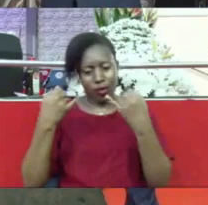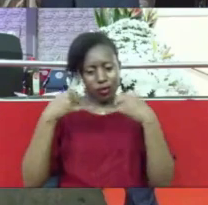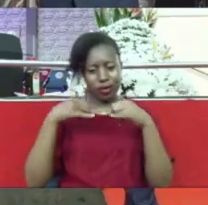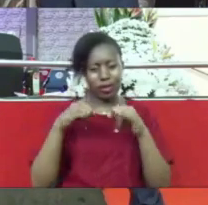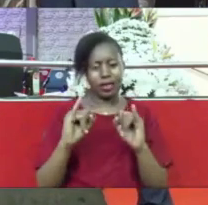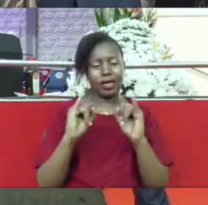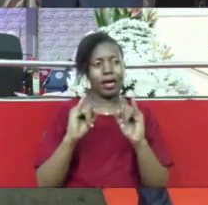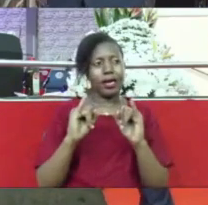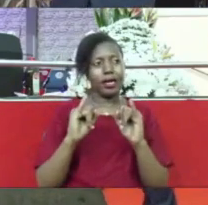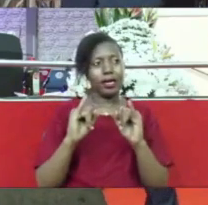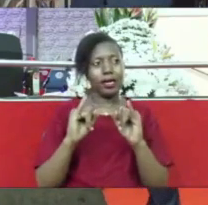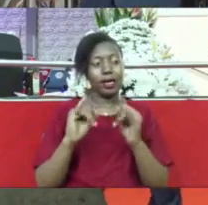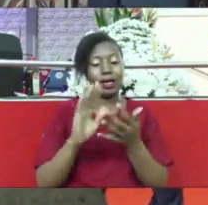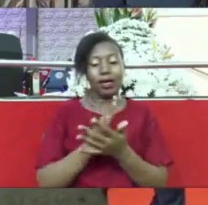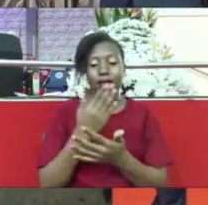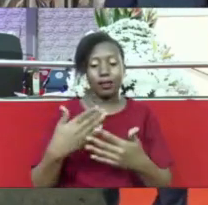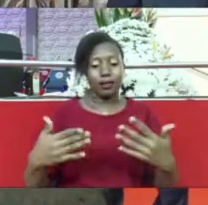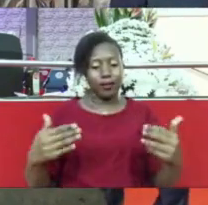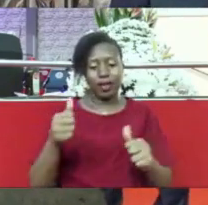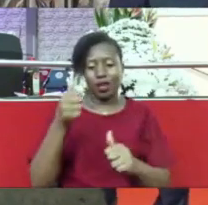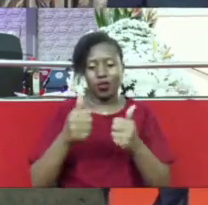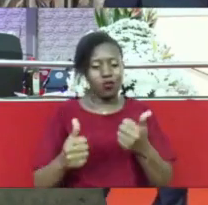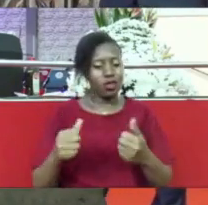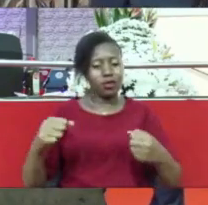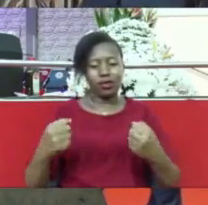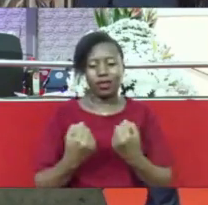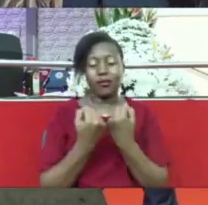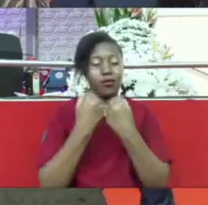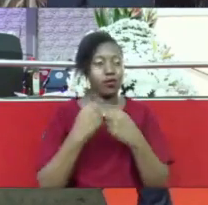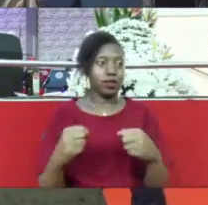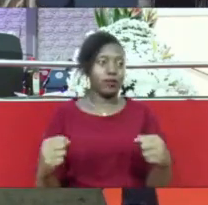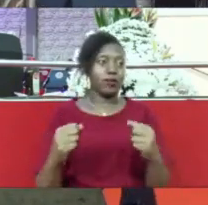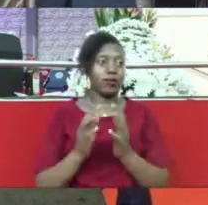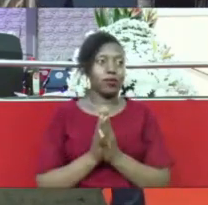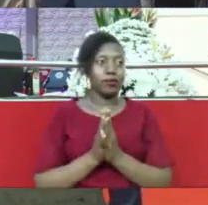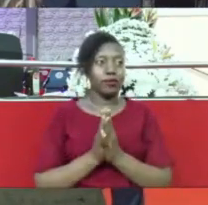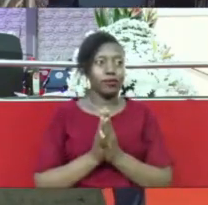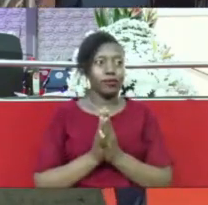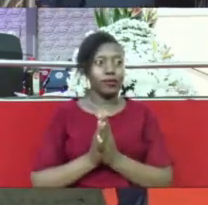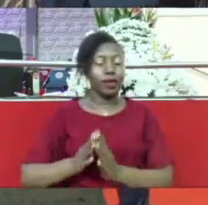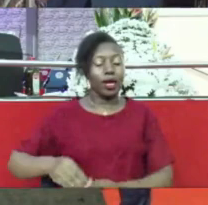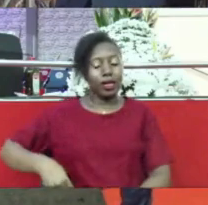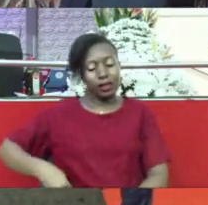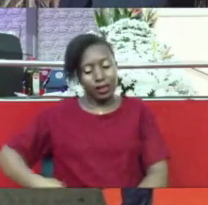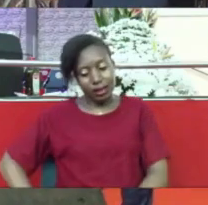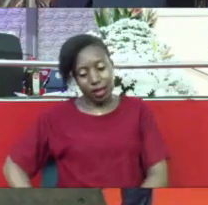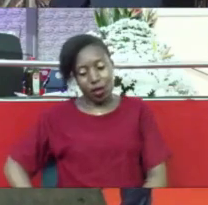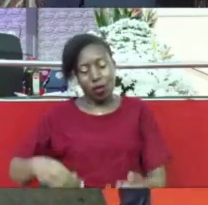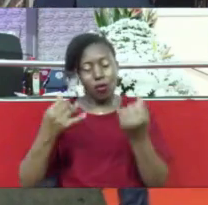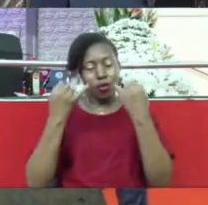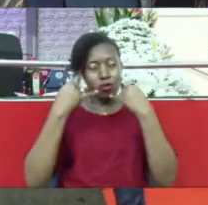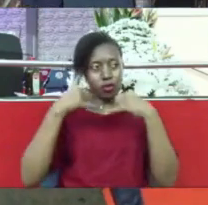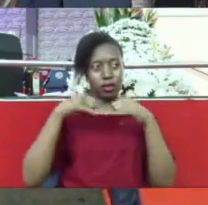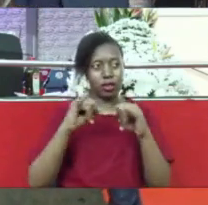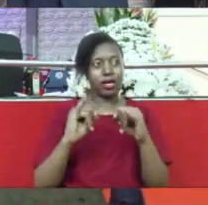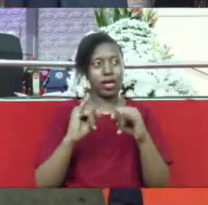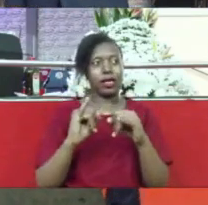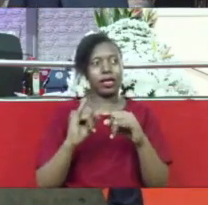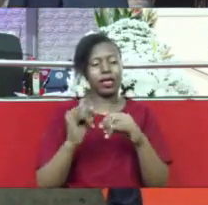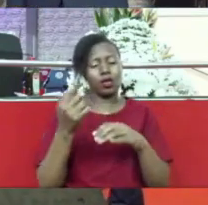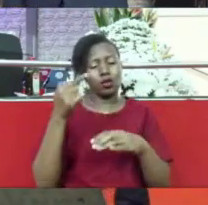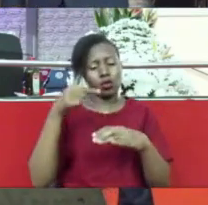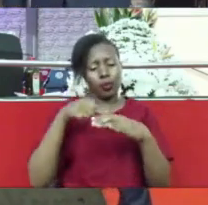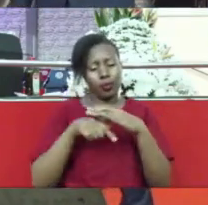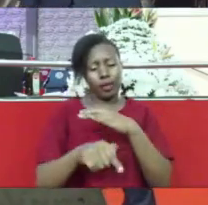was impossible. Yakobo alikuwa anajaribu kupenyeza kitu ambacho hakingewezekana. Jacob was trying to barrel through or to